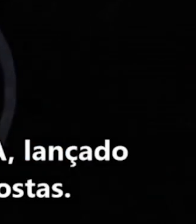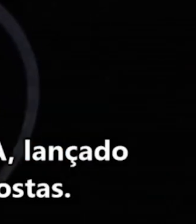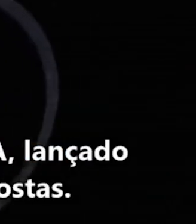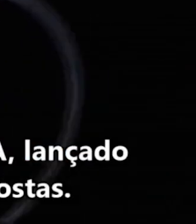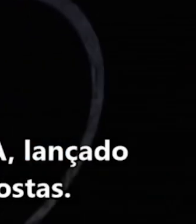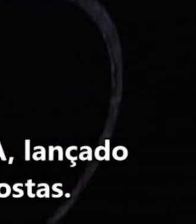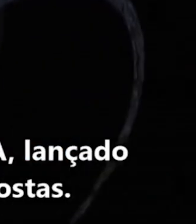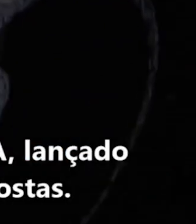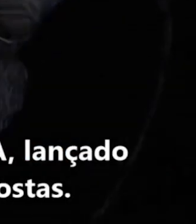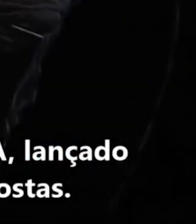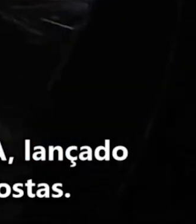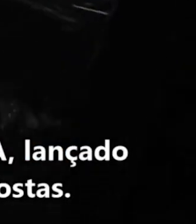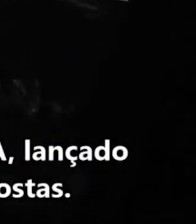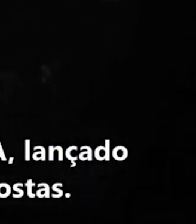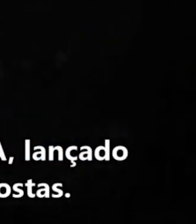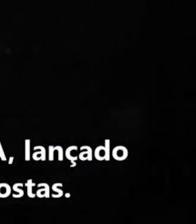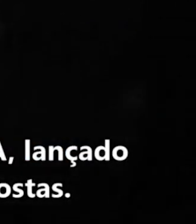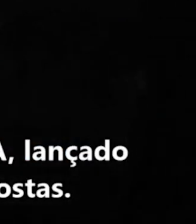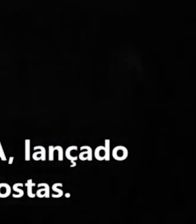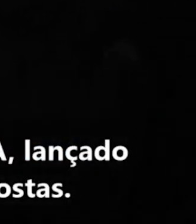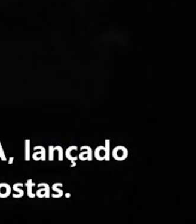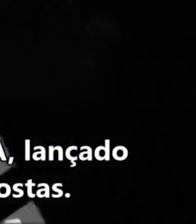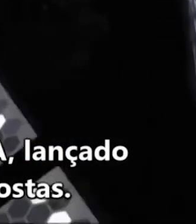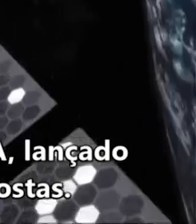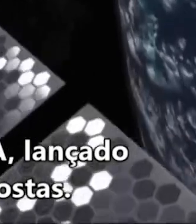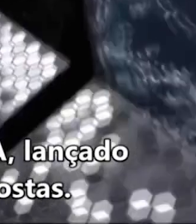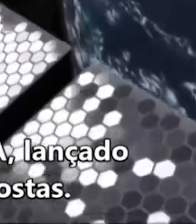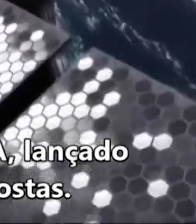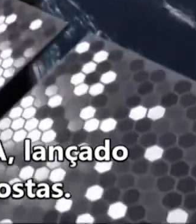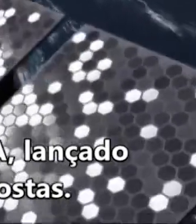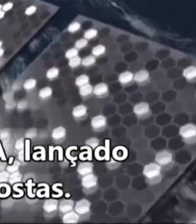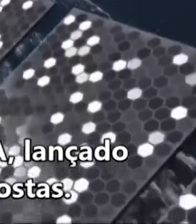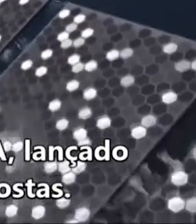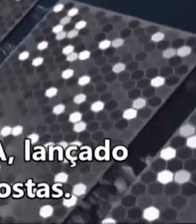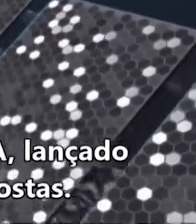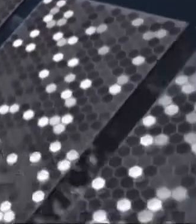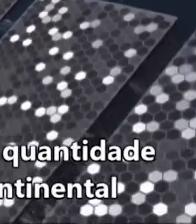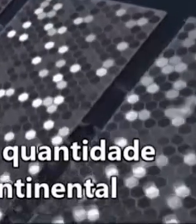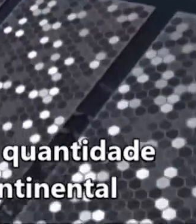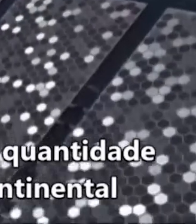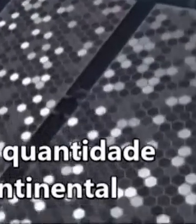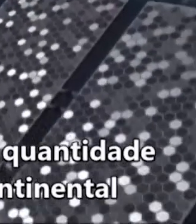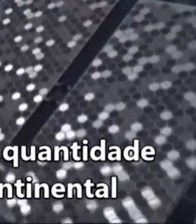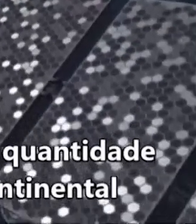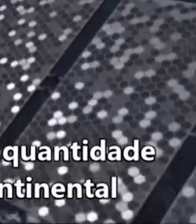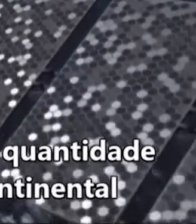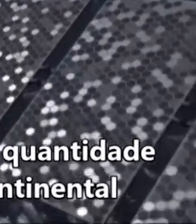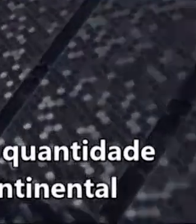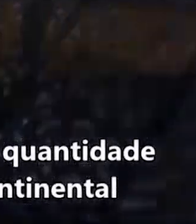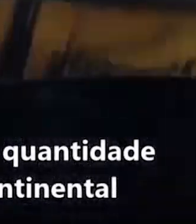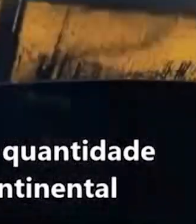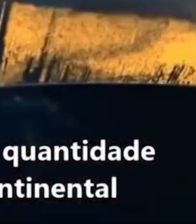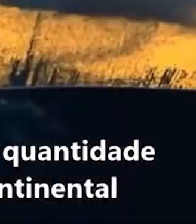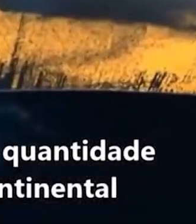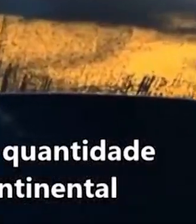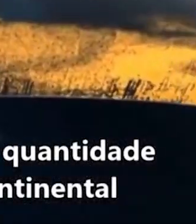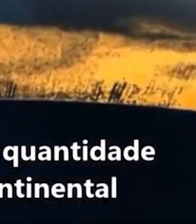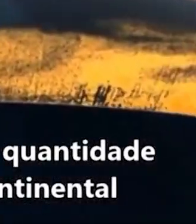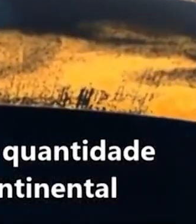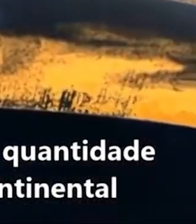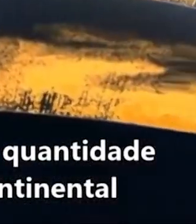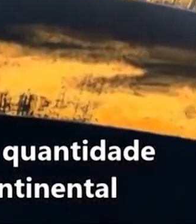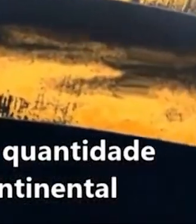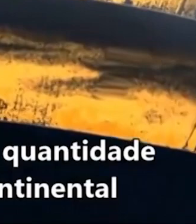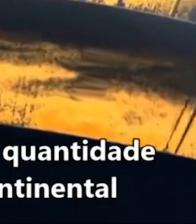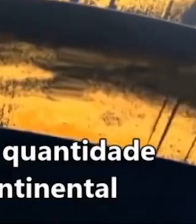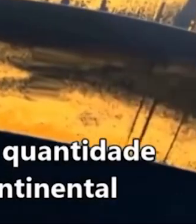from NASA's Calypso satellite, launched in 2006, may provide the answers. For the first time, Calypso has quantified the